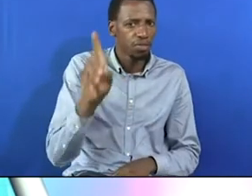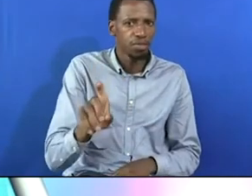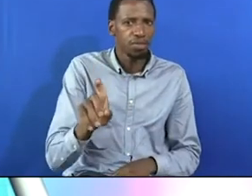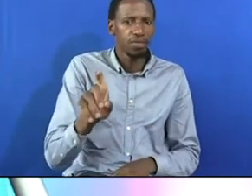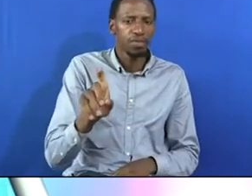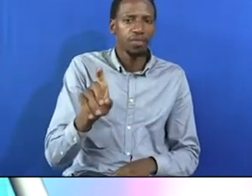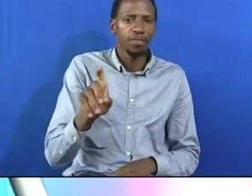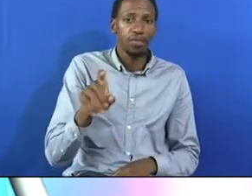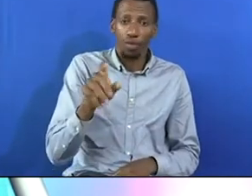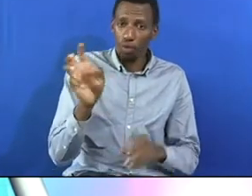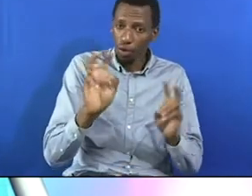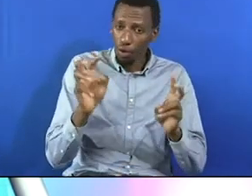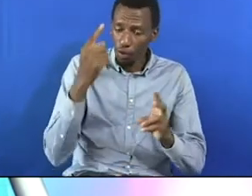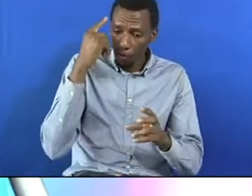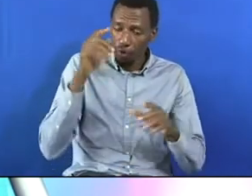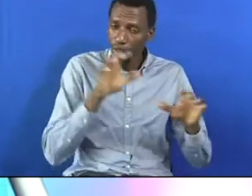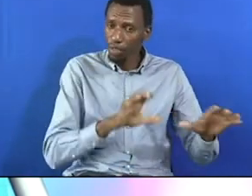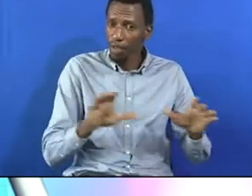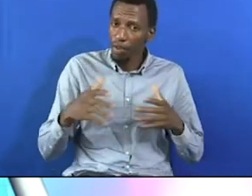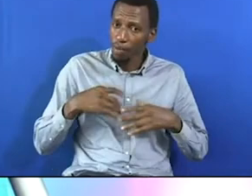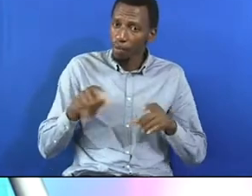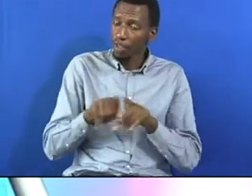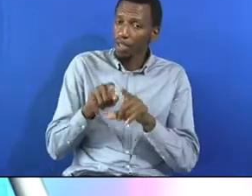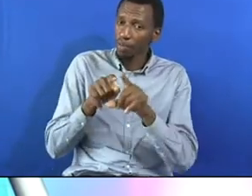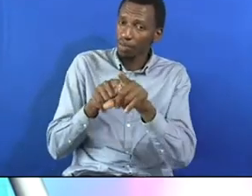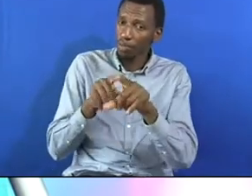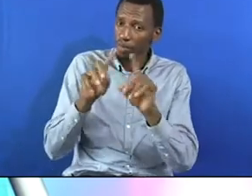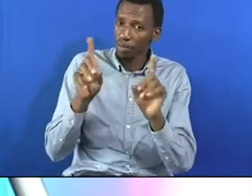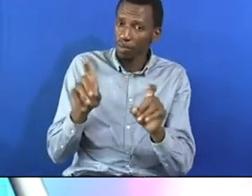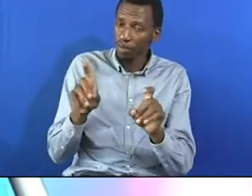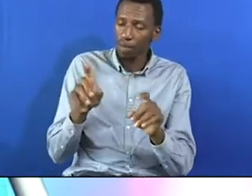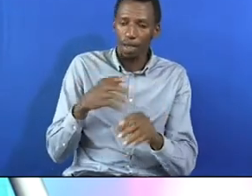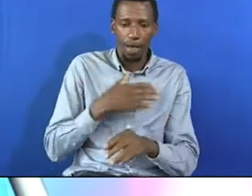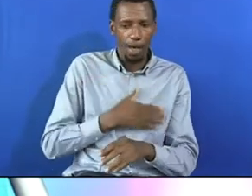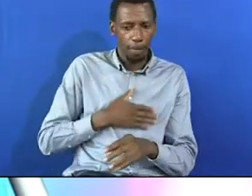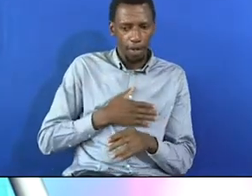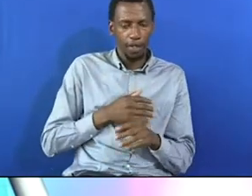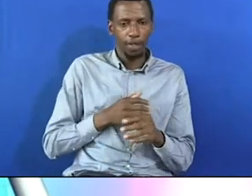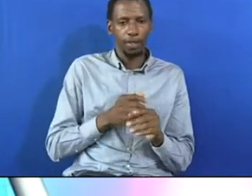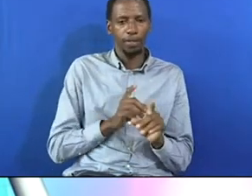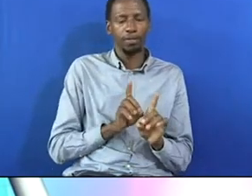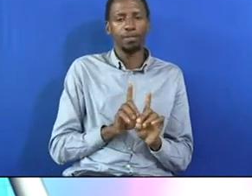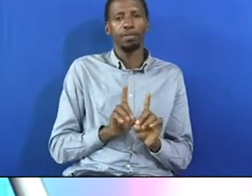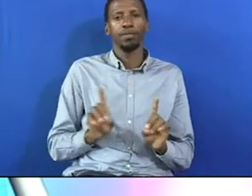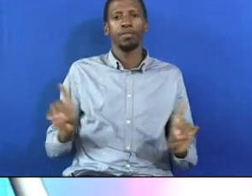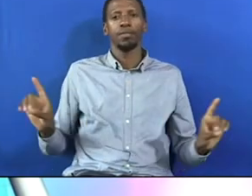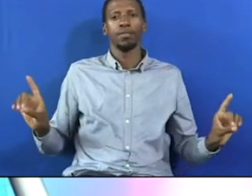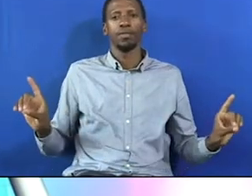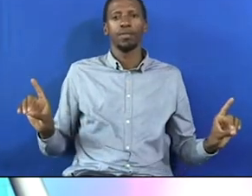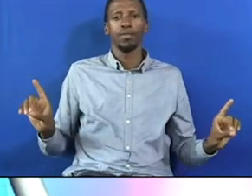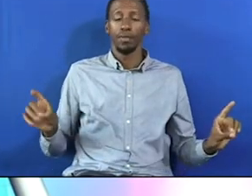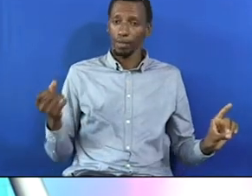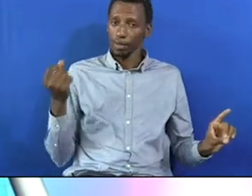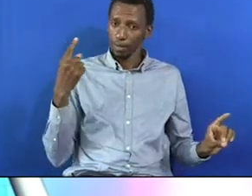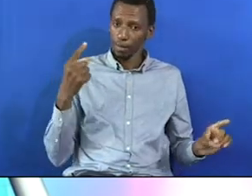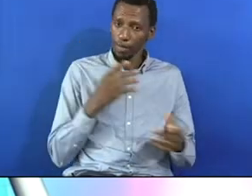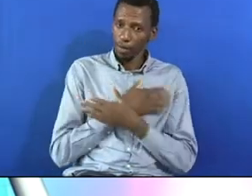I'm just wondering, are you looking for fellow sufferers? Maintain your distance. Are we together, friends? Maintain